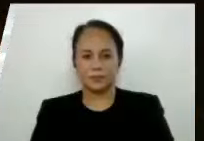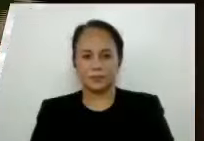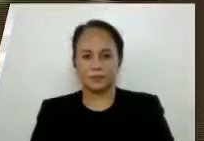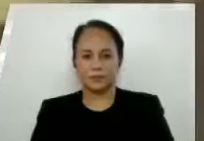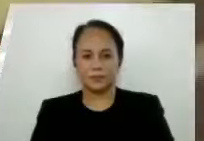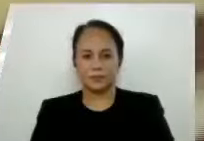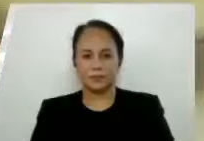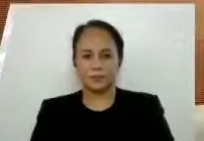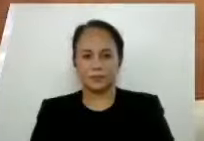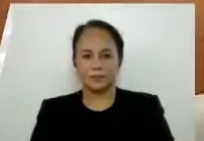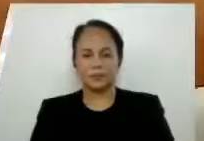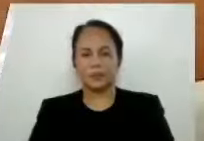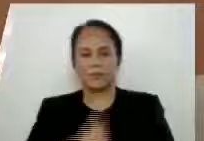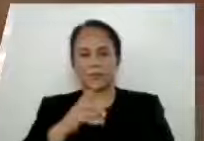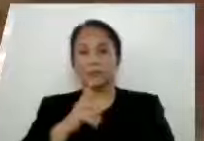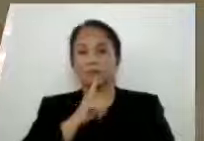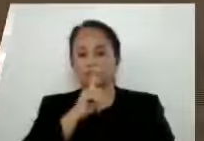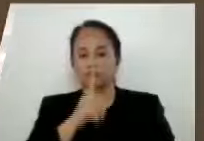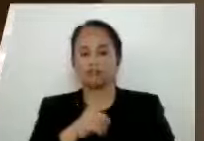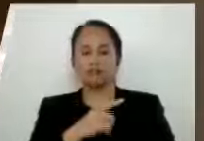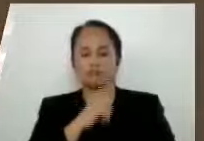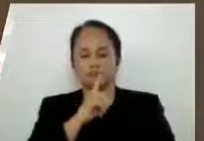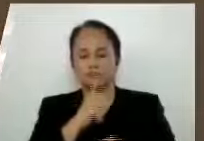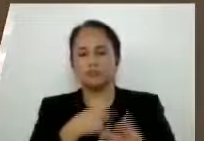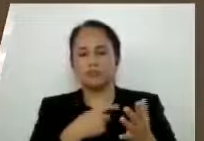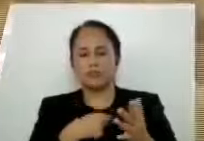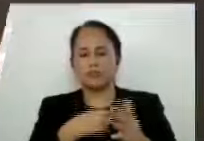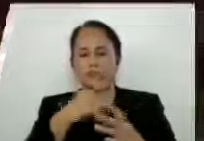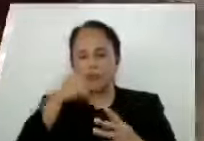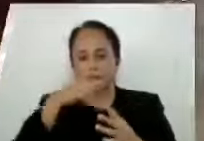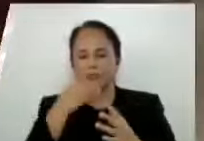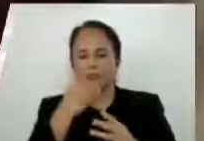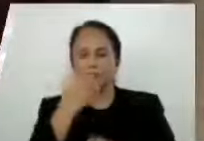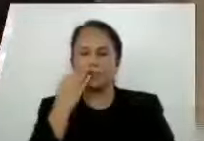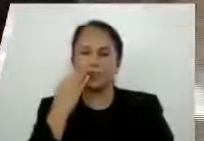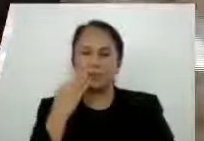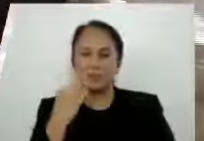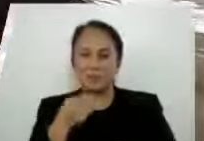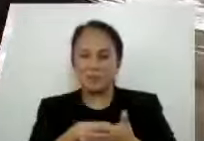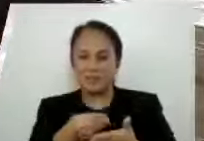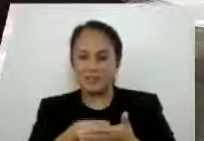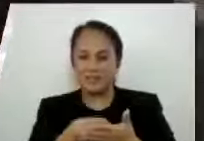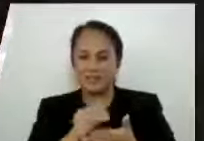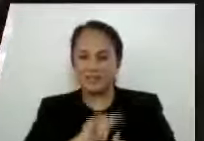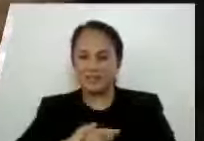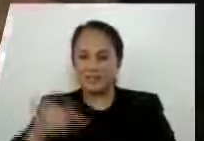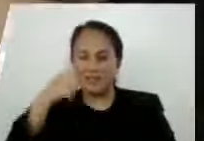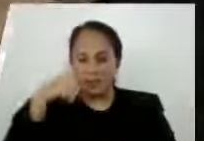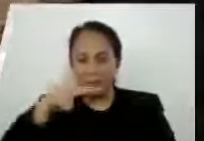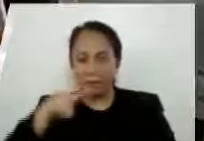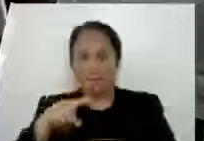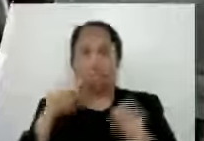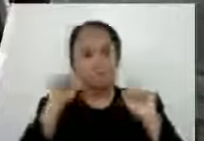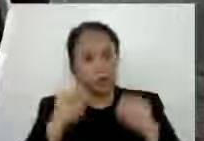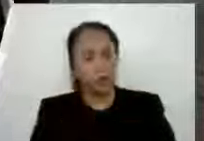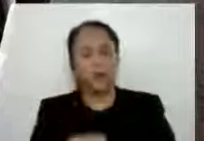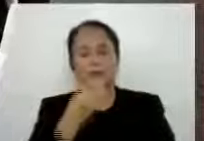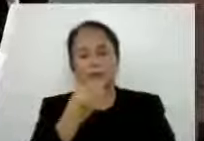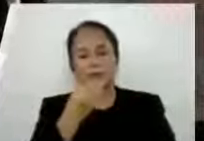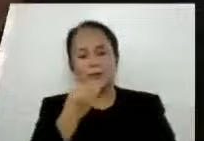Craving authentic Thai food pero kapos ang budget pa Thailand? Pwedeng malasap ang Thai feels ngayong weekend